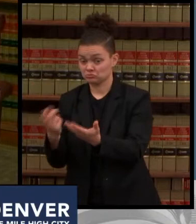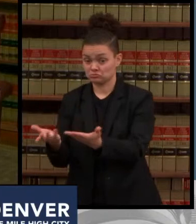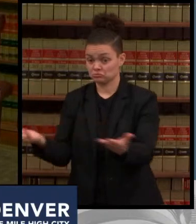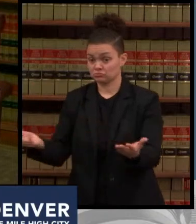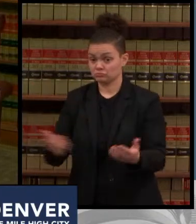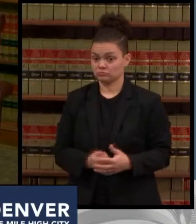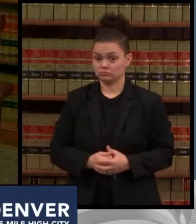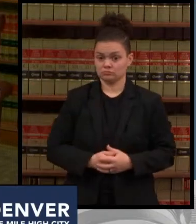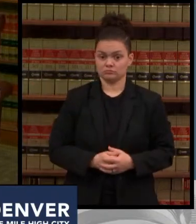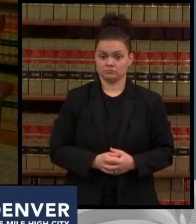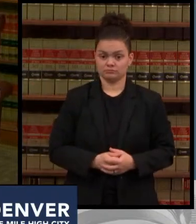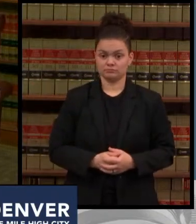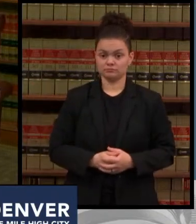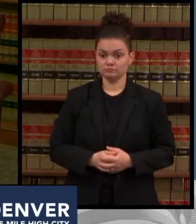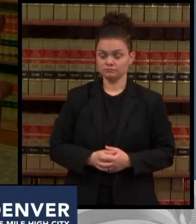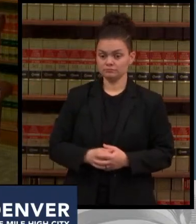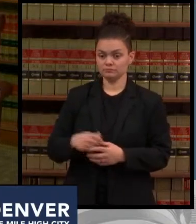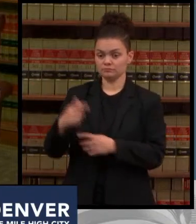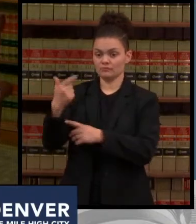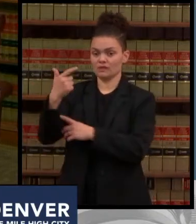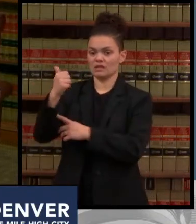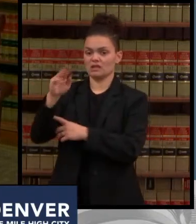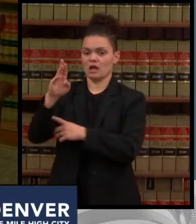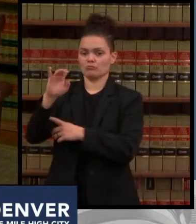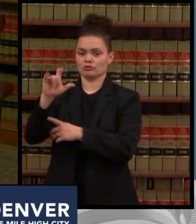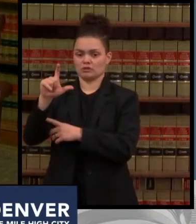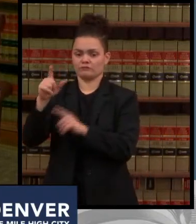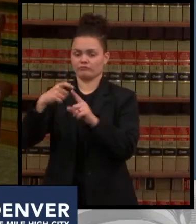Gabrielle Franklin from Fox 31.